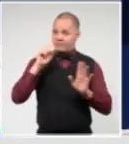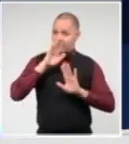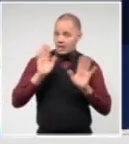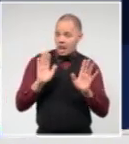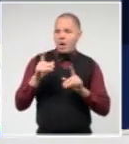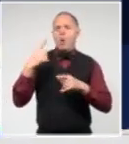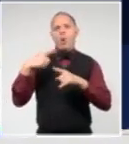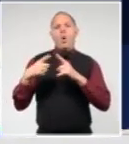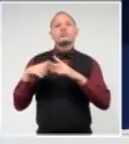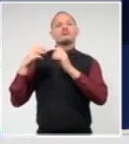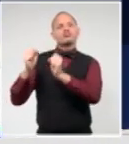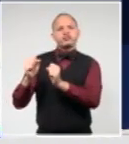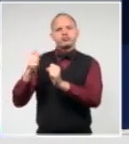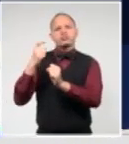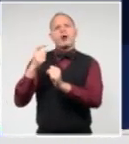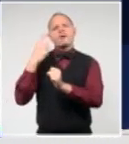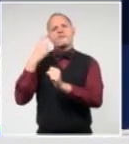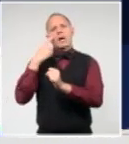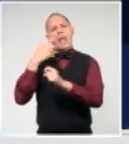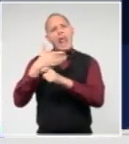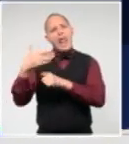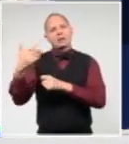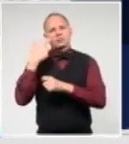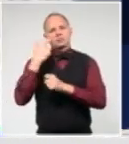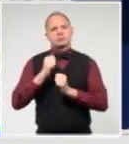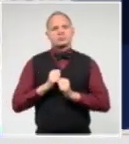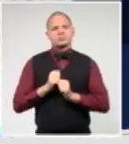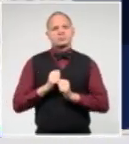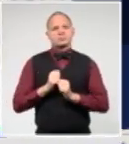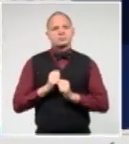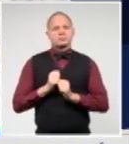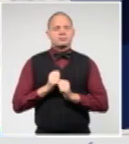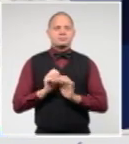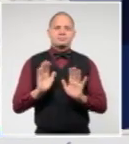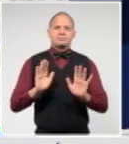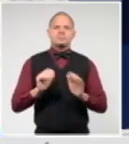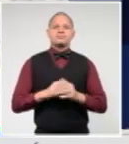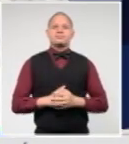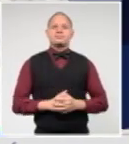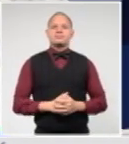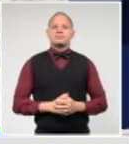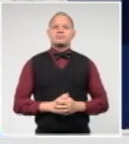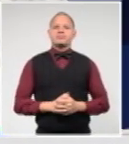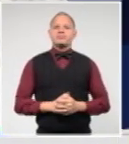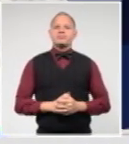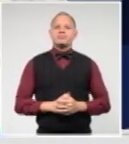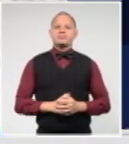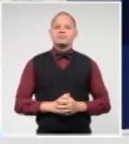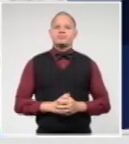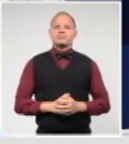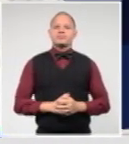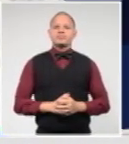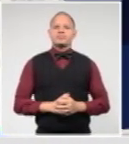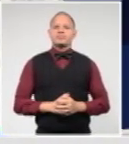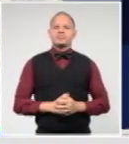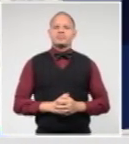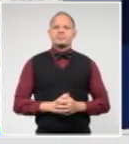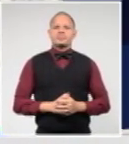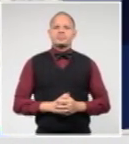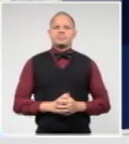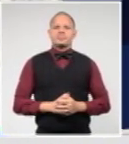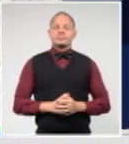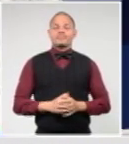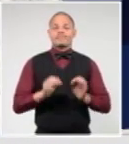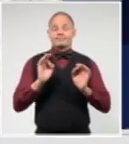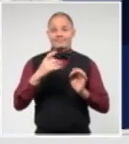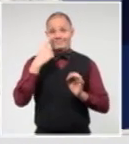4,040 people, or 85.5% of all confirmed cases in Cuba, have recovered from the